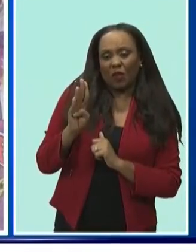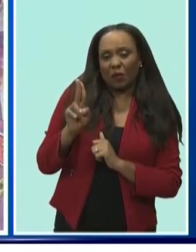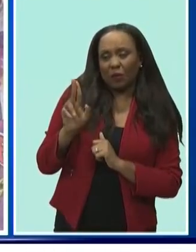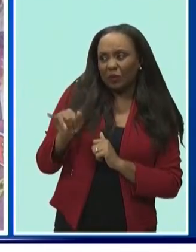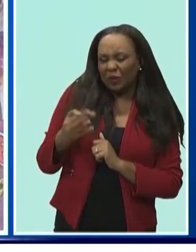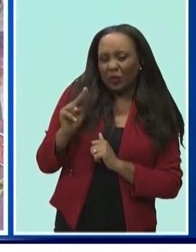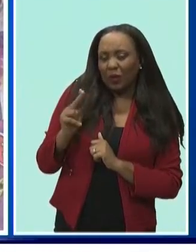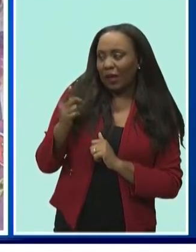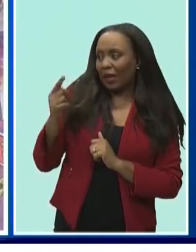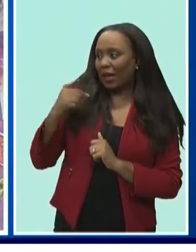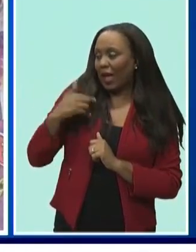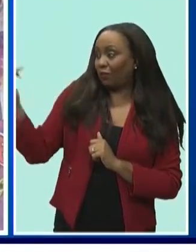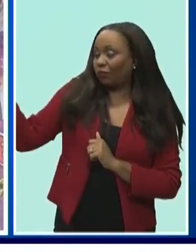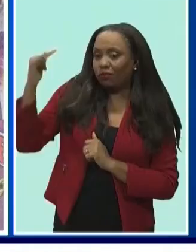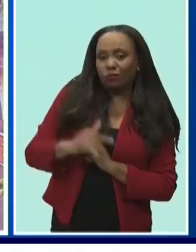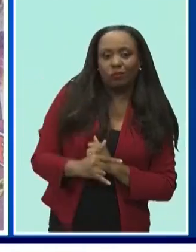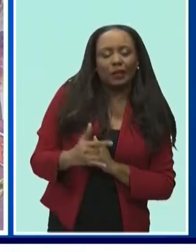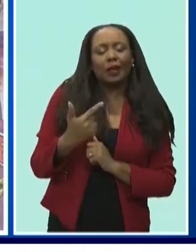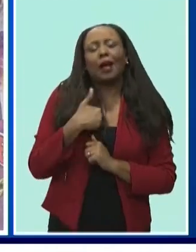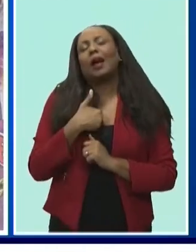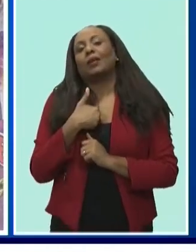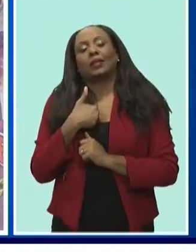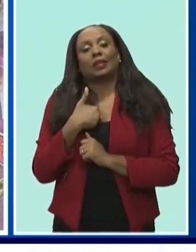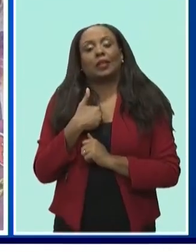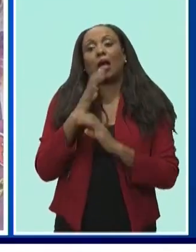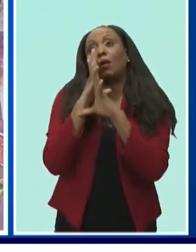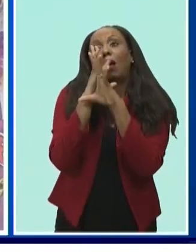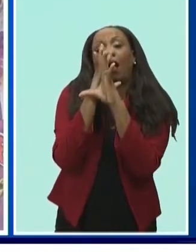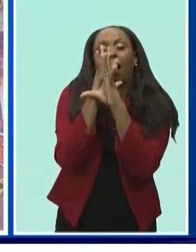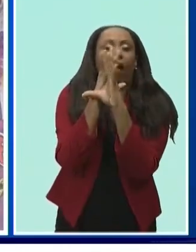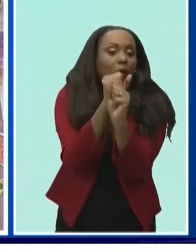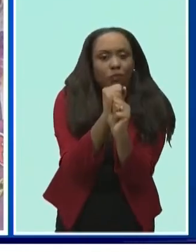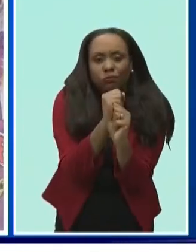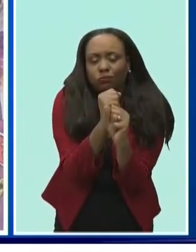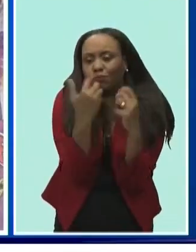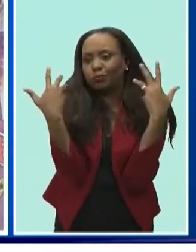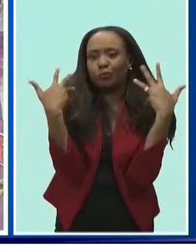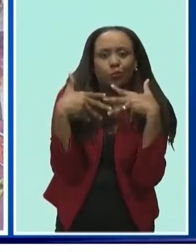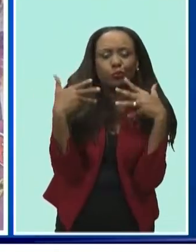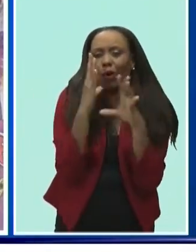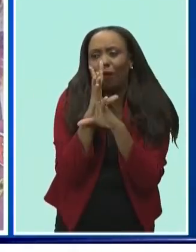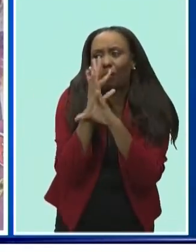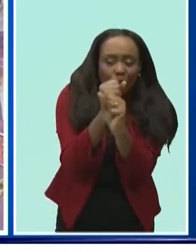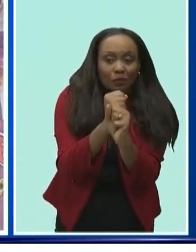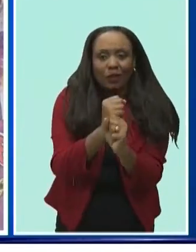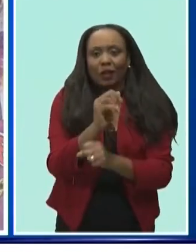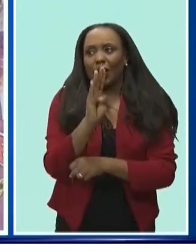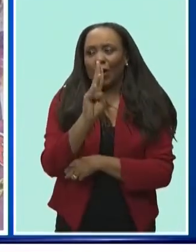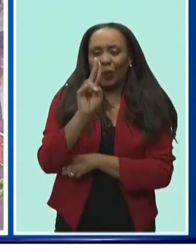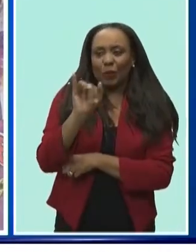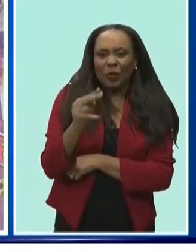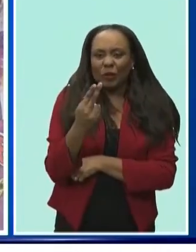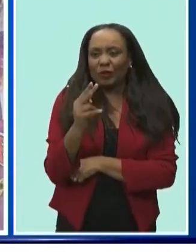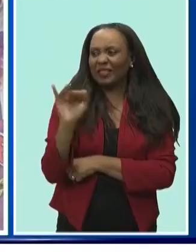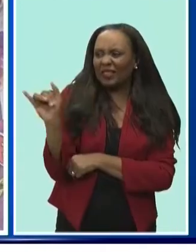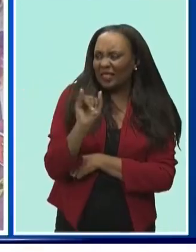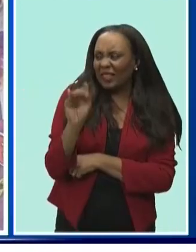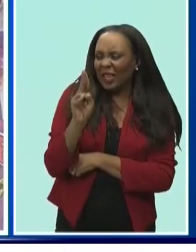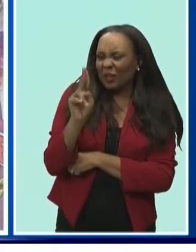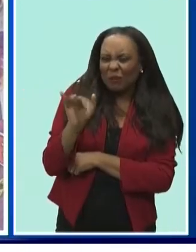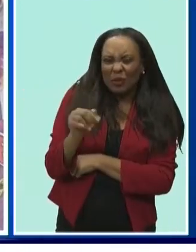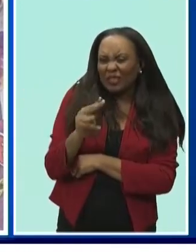I was literally spellbound. It was absolutely amazing. Buju is the same Buju that we